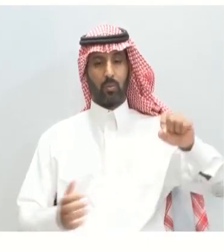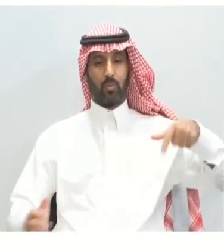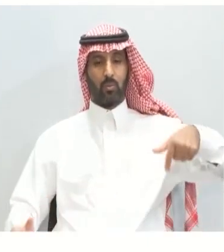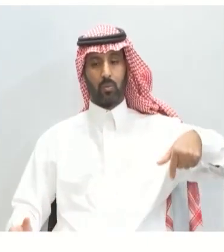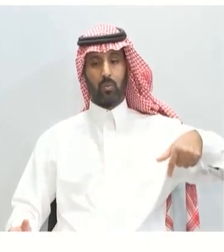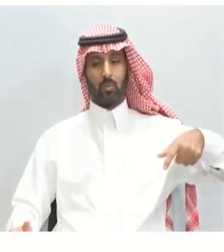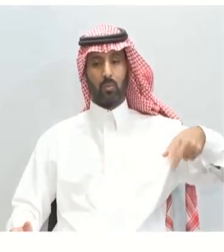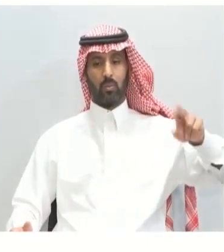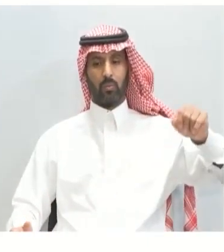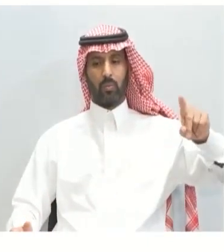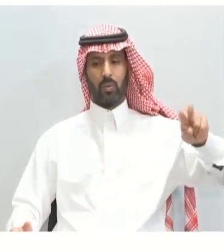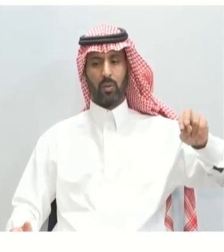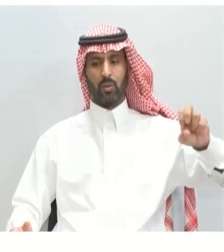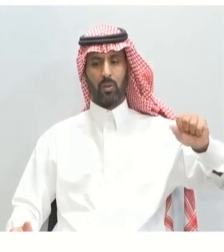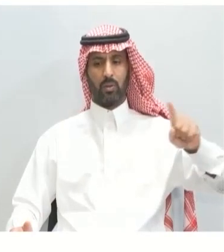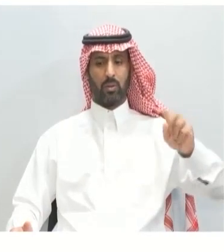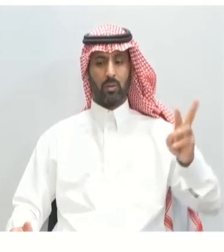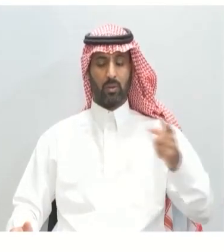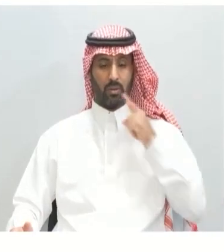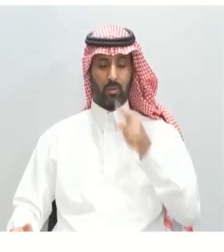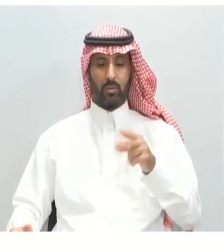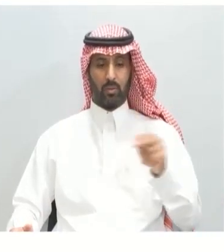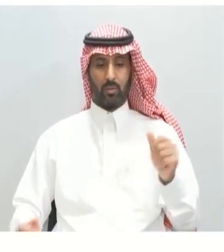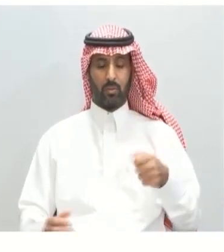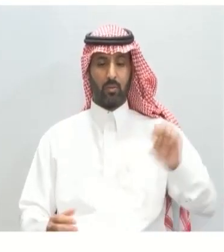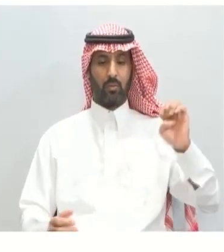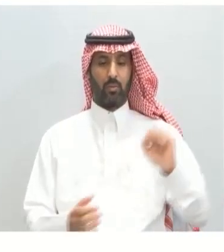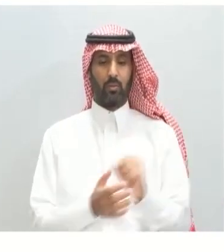Equivalent. It's almost the same word. So it's the letter E.